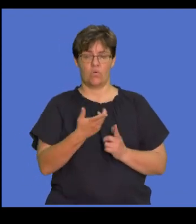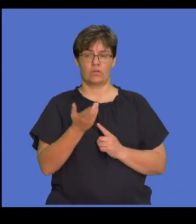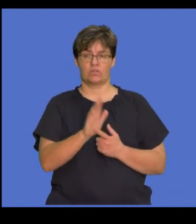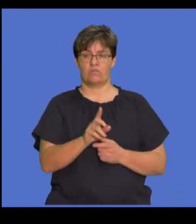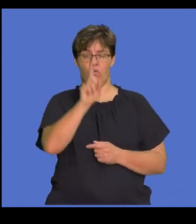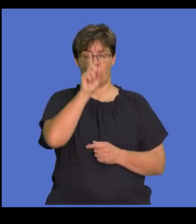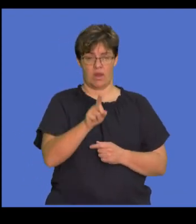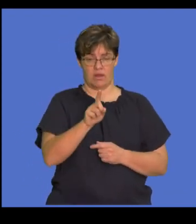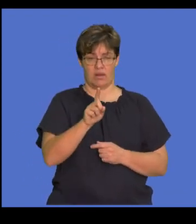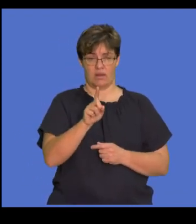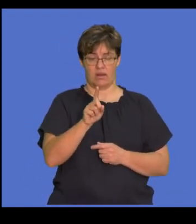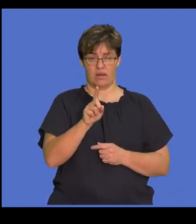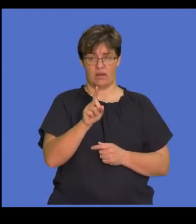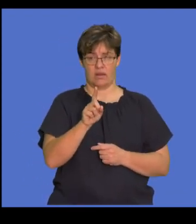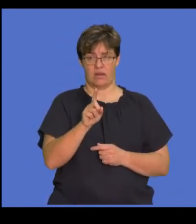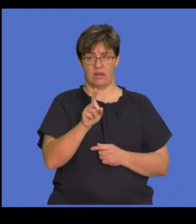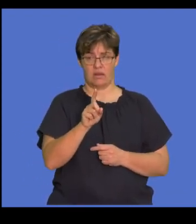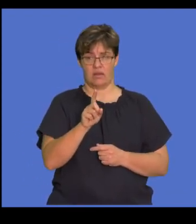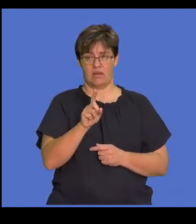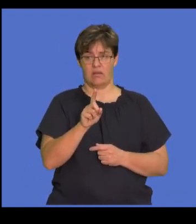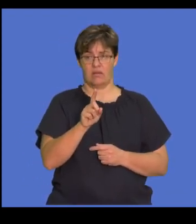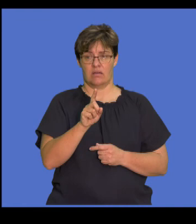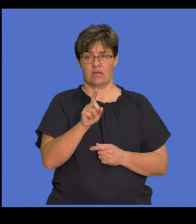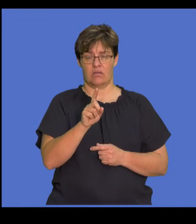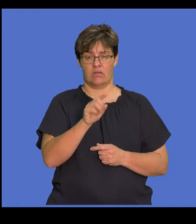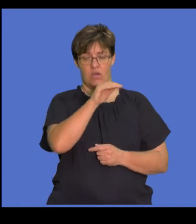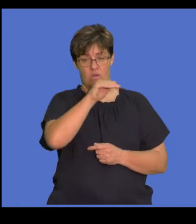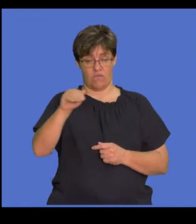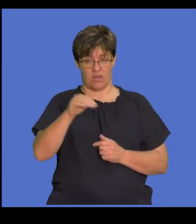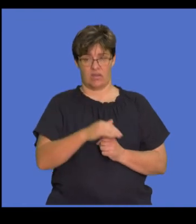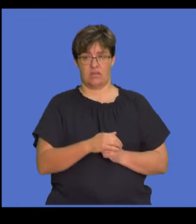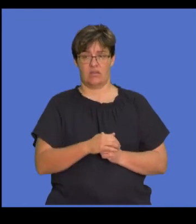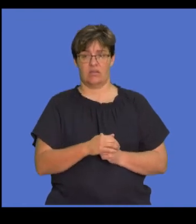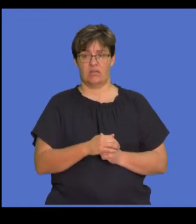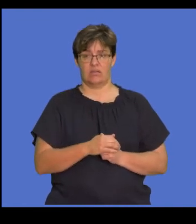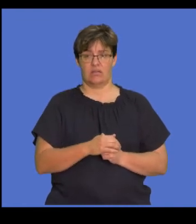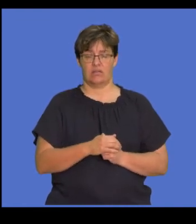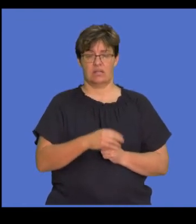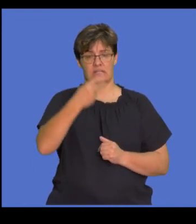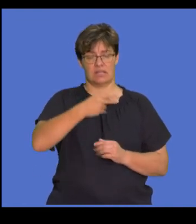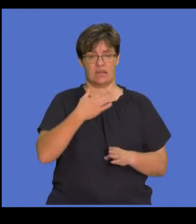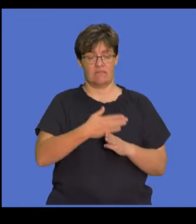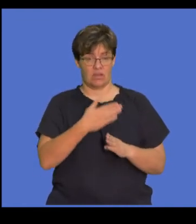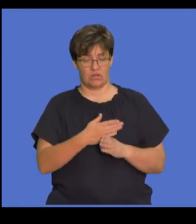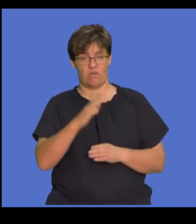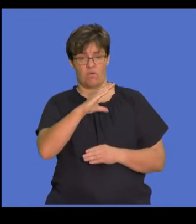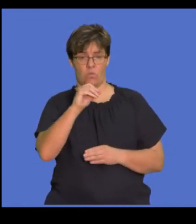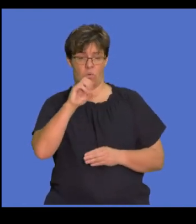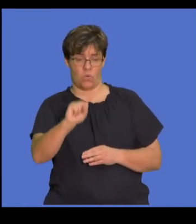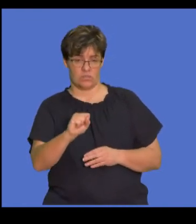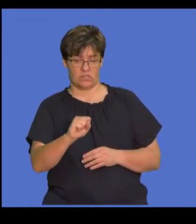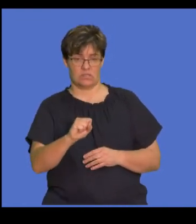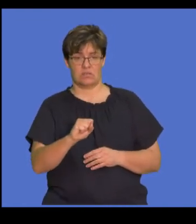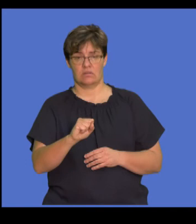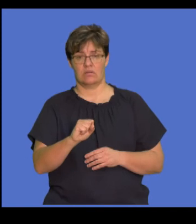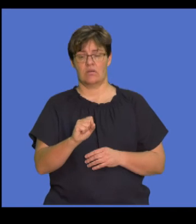my calculator and then say 1, let me press this, 1 over the second function